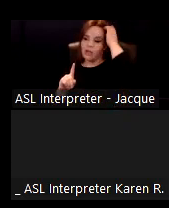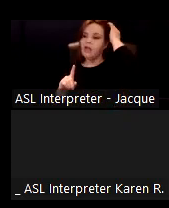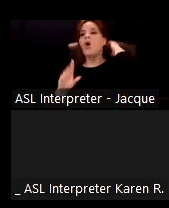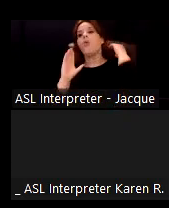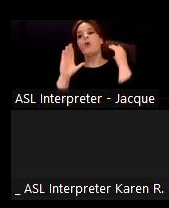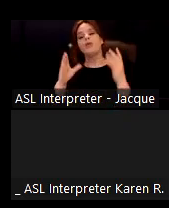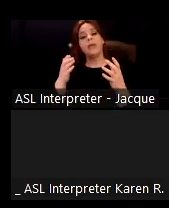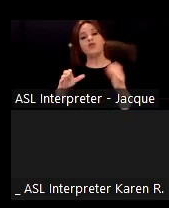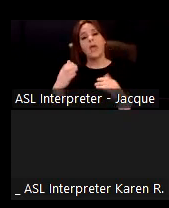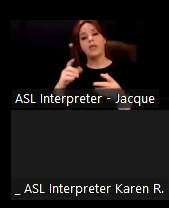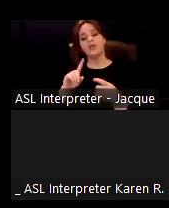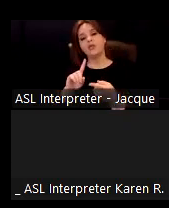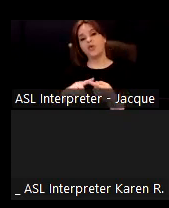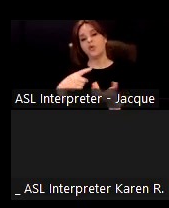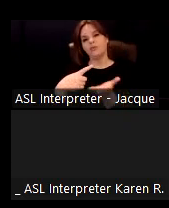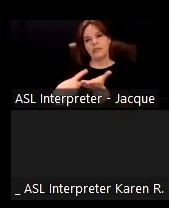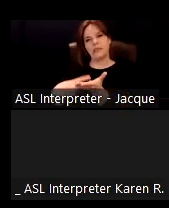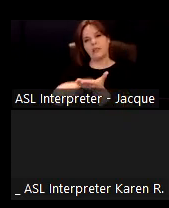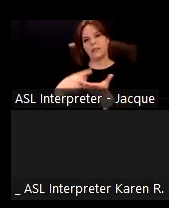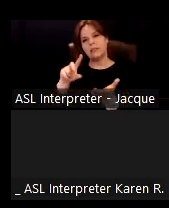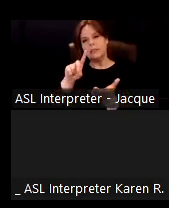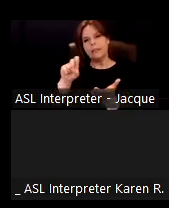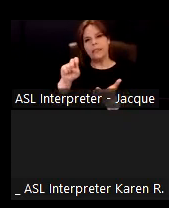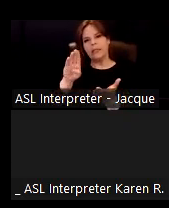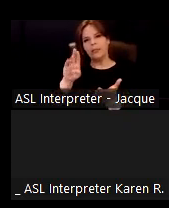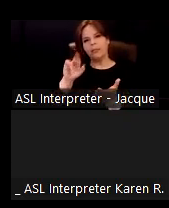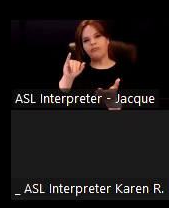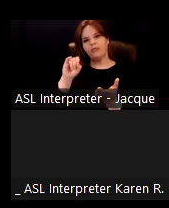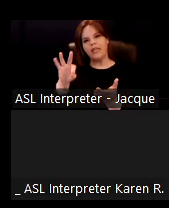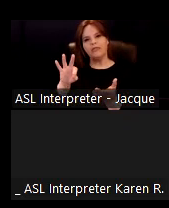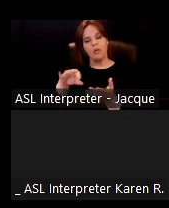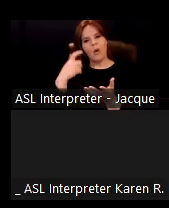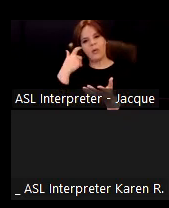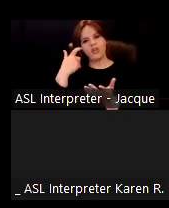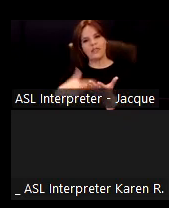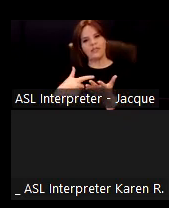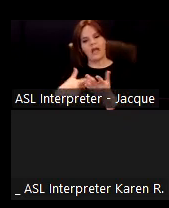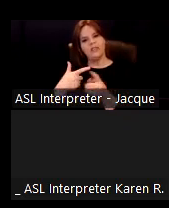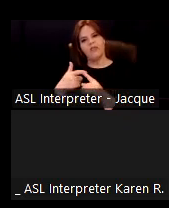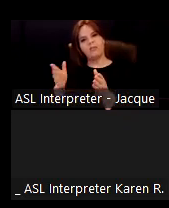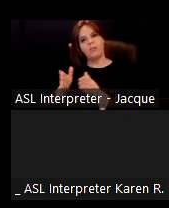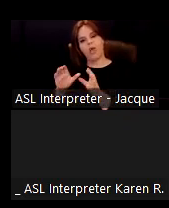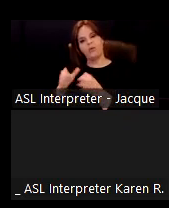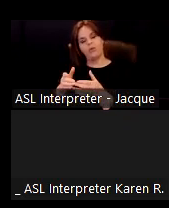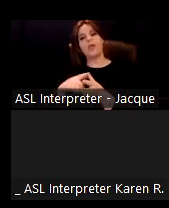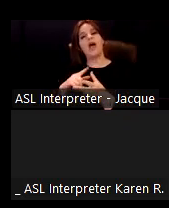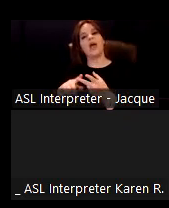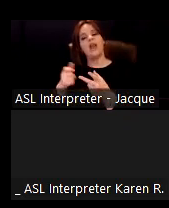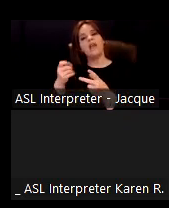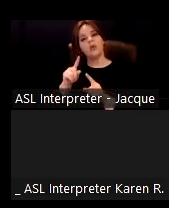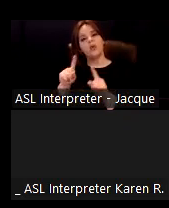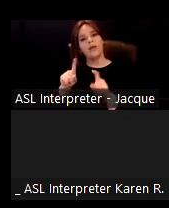debrief from what we just discussed in small groups? And then a few questions in the